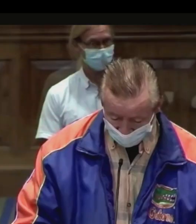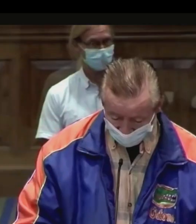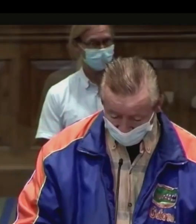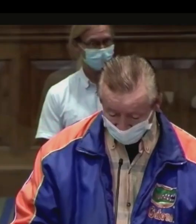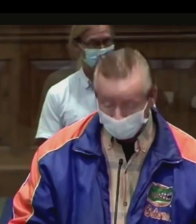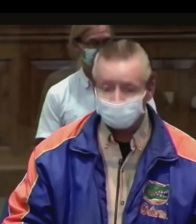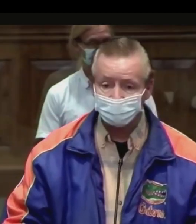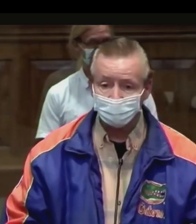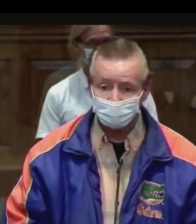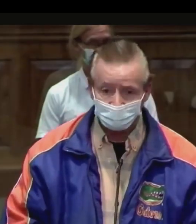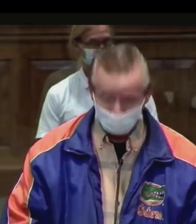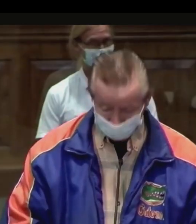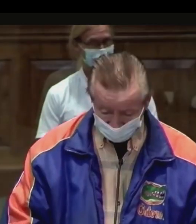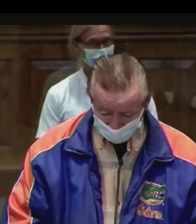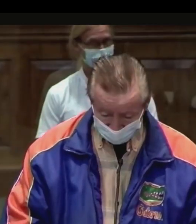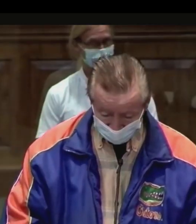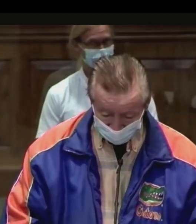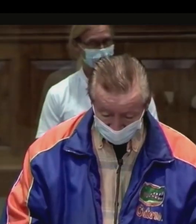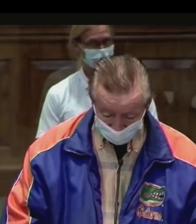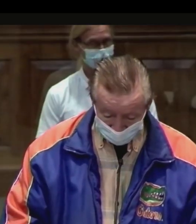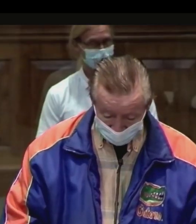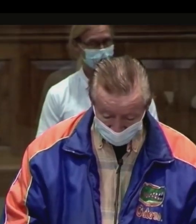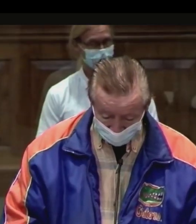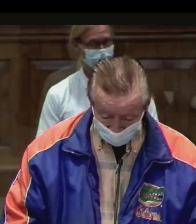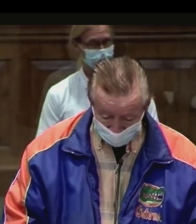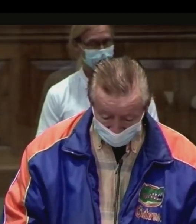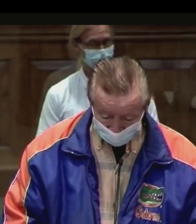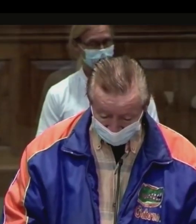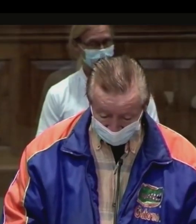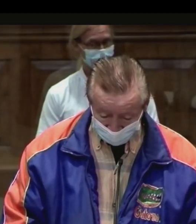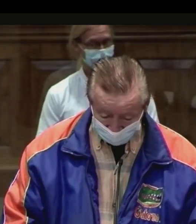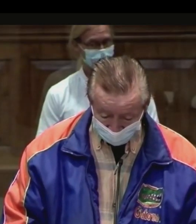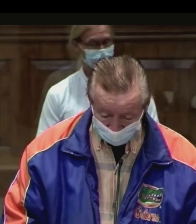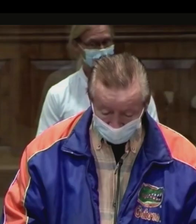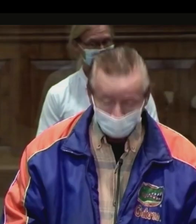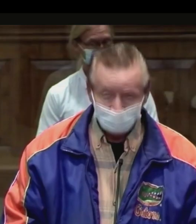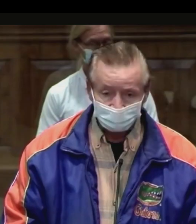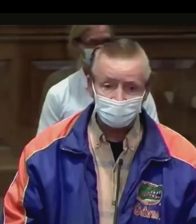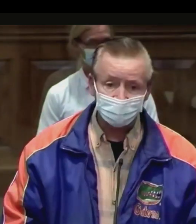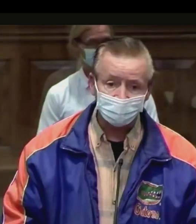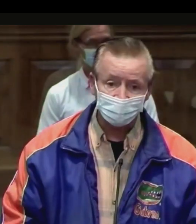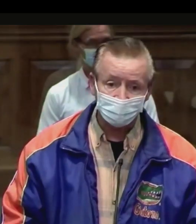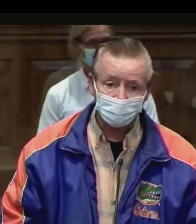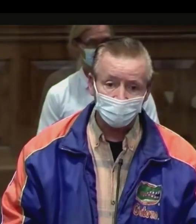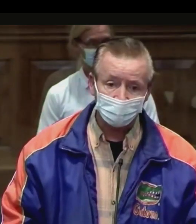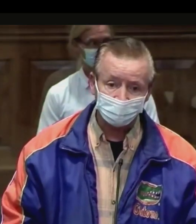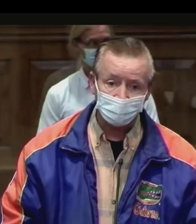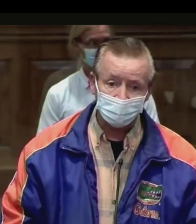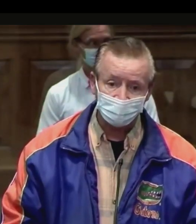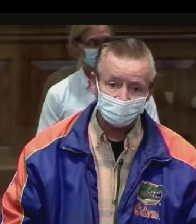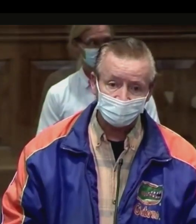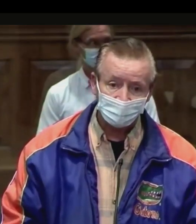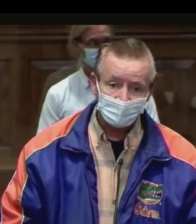and are against them. And I think that when it takes you 7.3